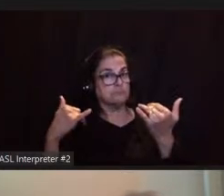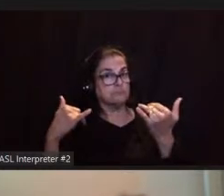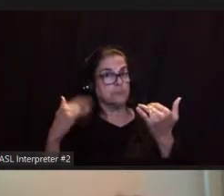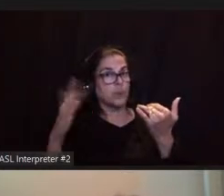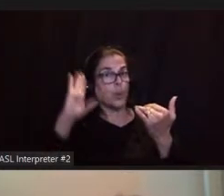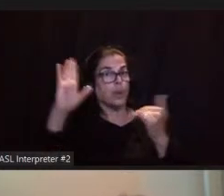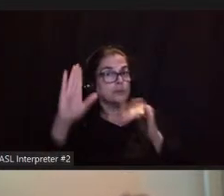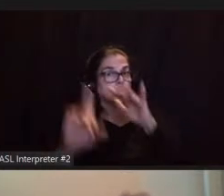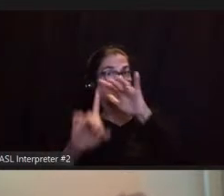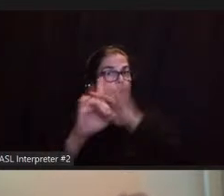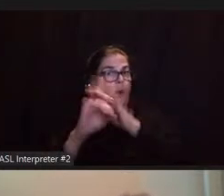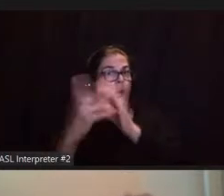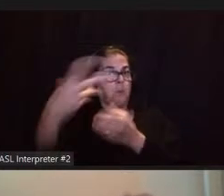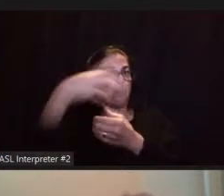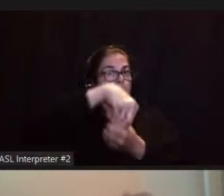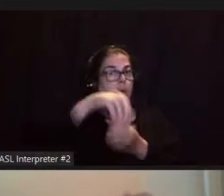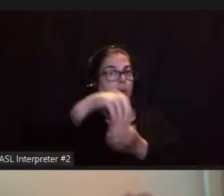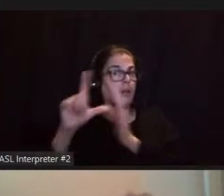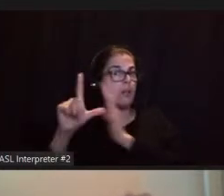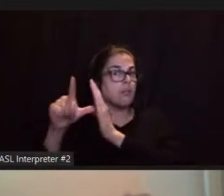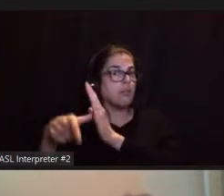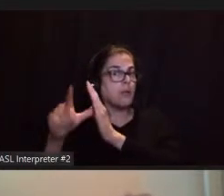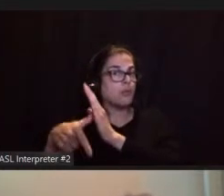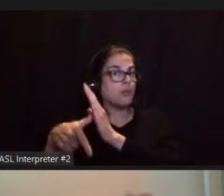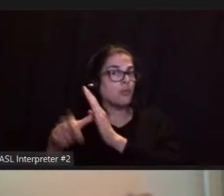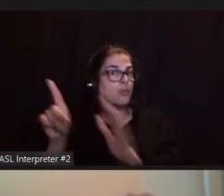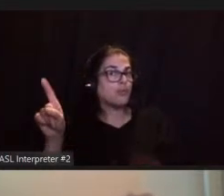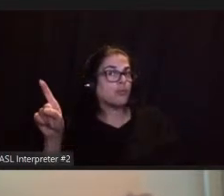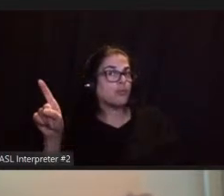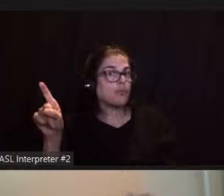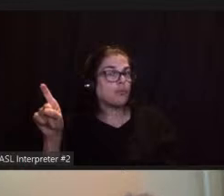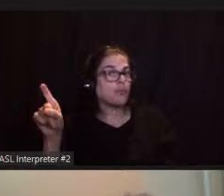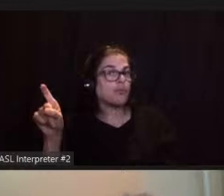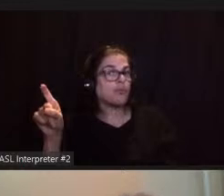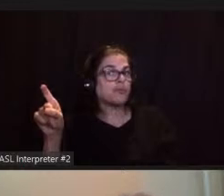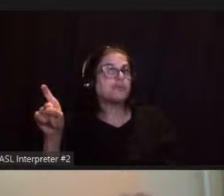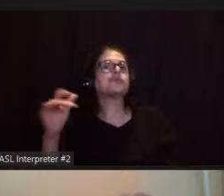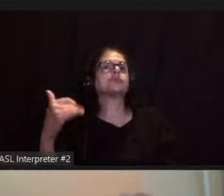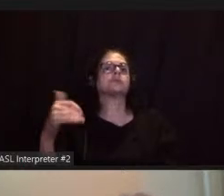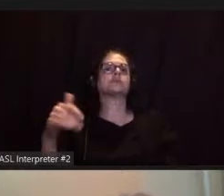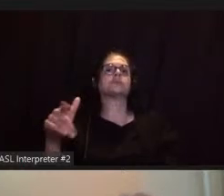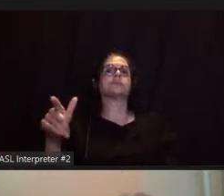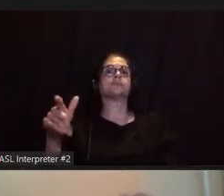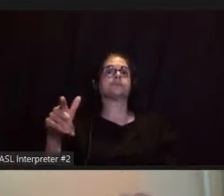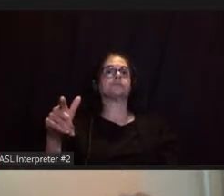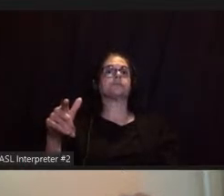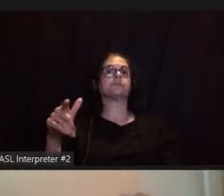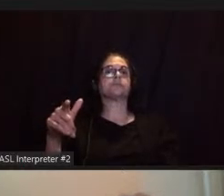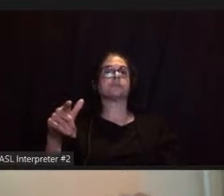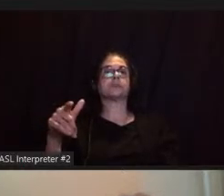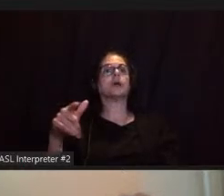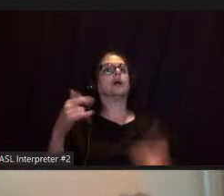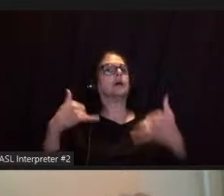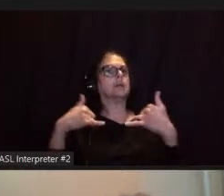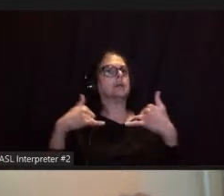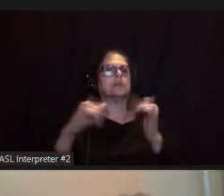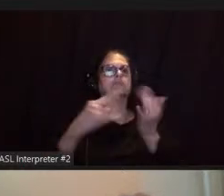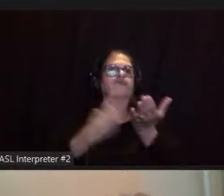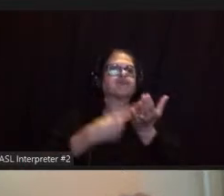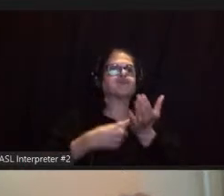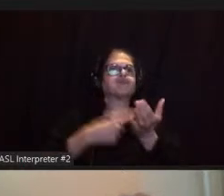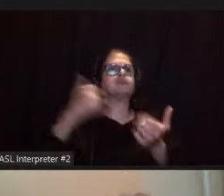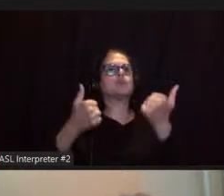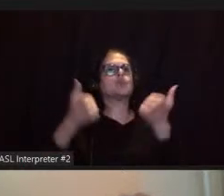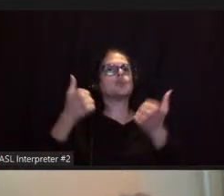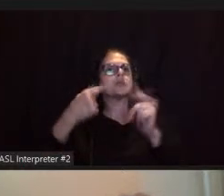later? Do we know what that impact has as of yet for us? Yeah, so the impact, we're still confirming on what month that will